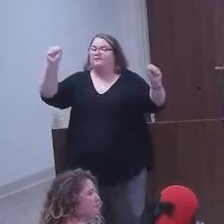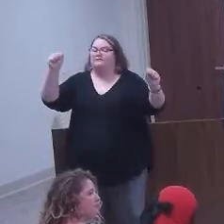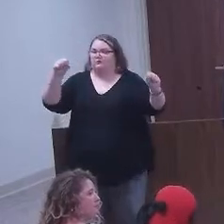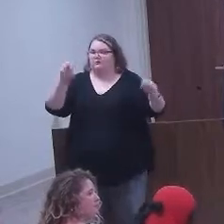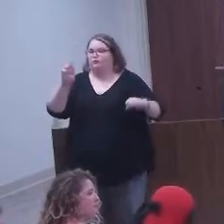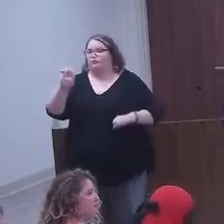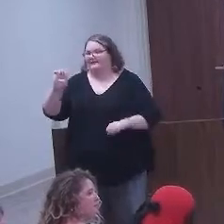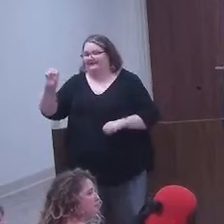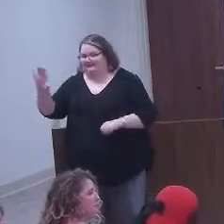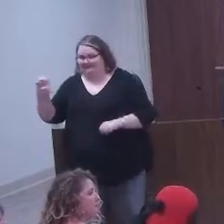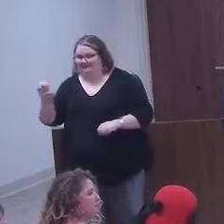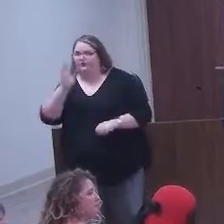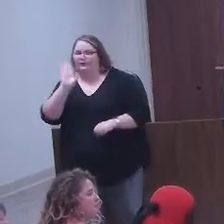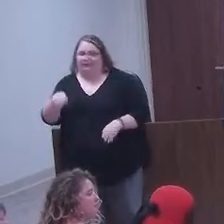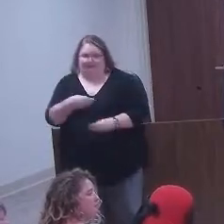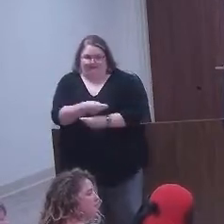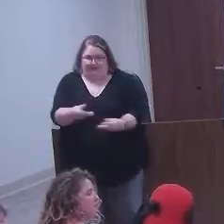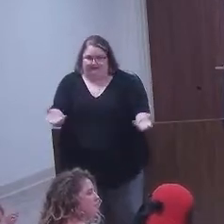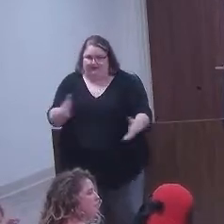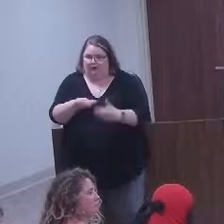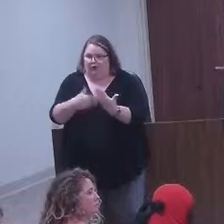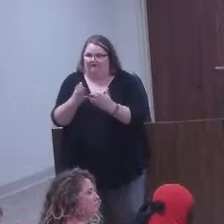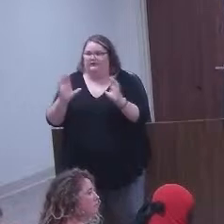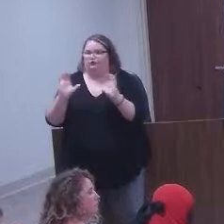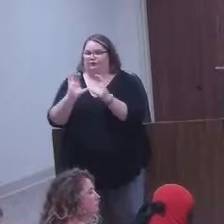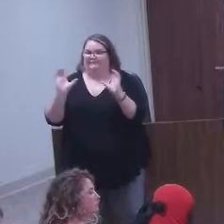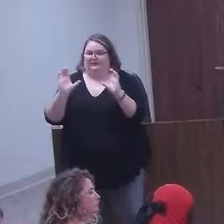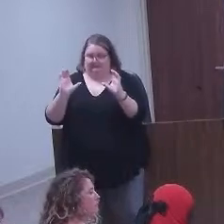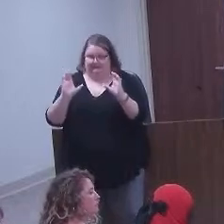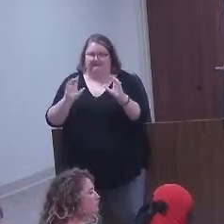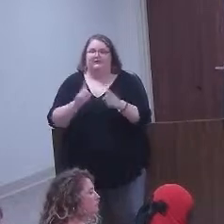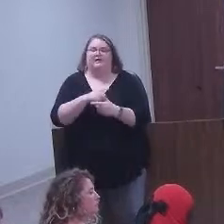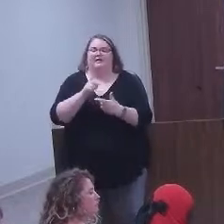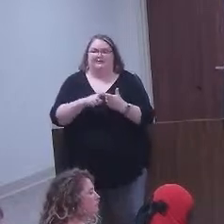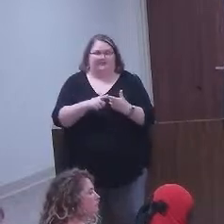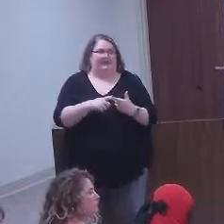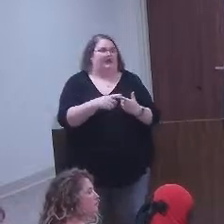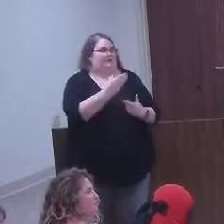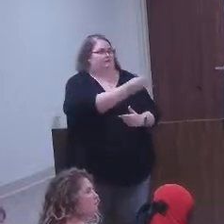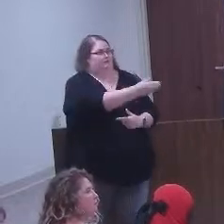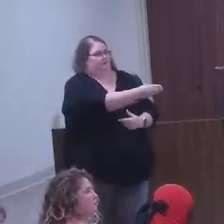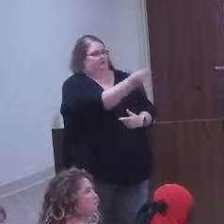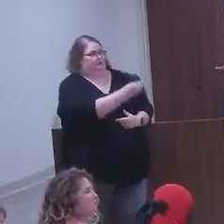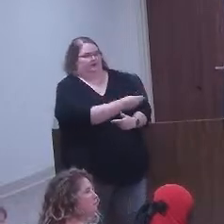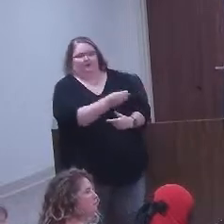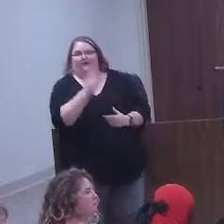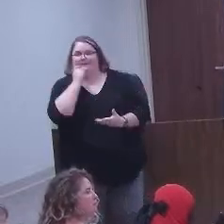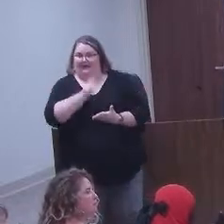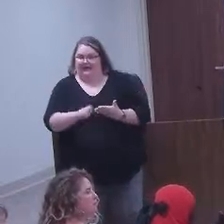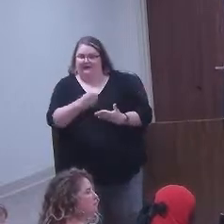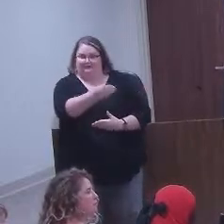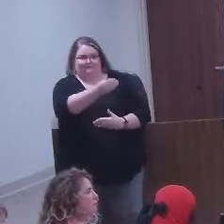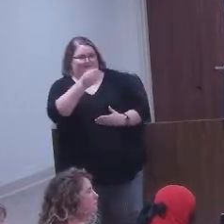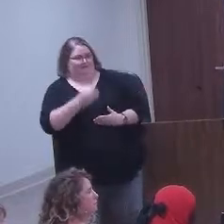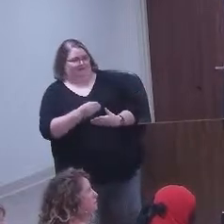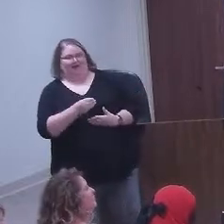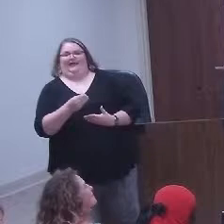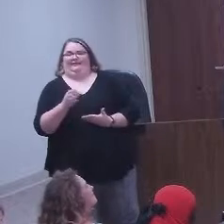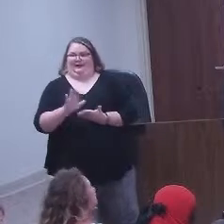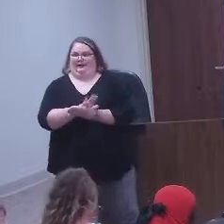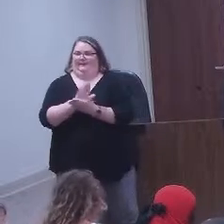first, and then as members come through, they'll get a pin and a copy of the resolution from this evening. All right. I love